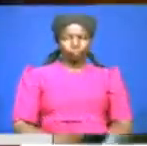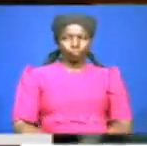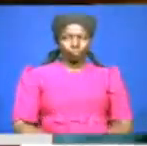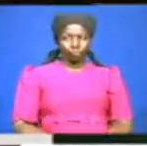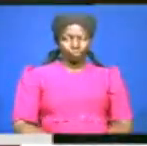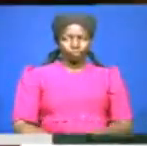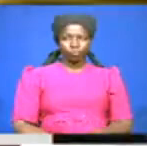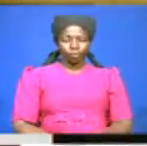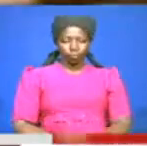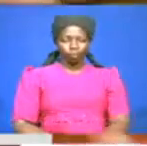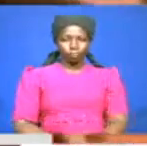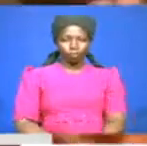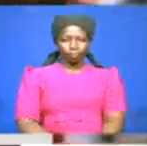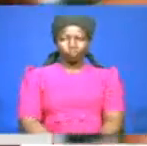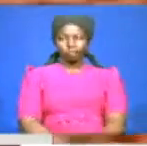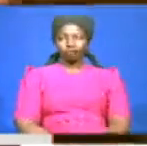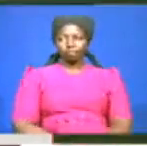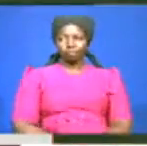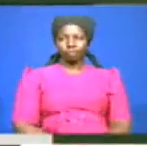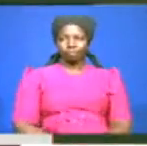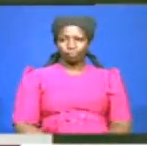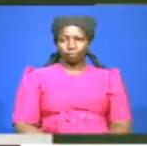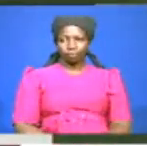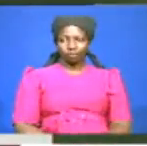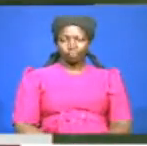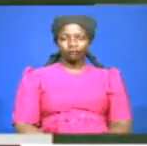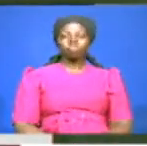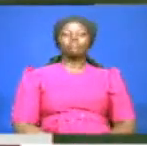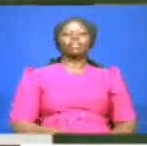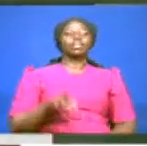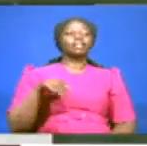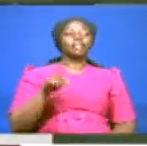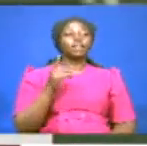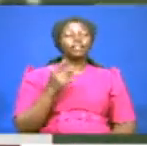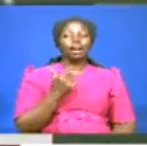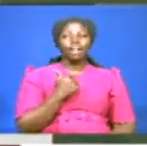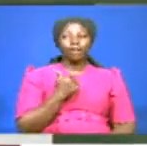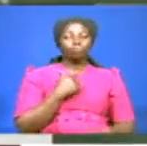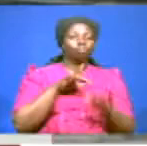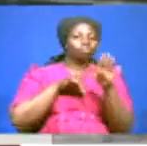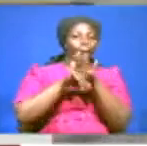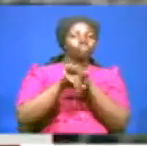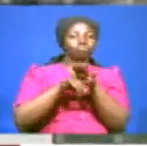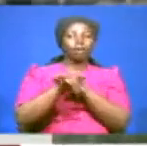and many said football was made for him. He is credited with scoring a world record